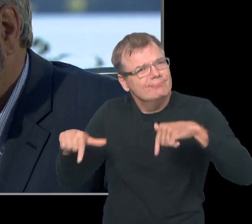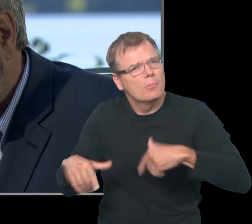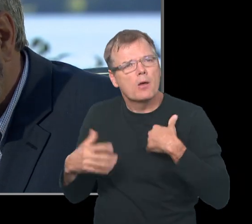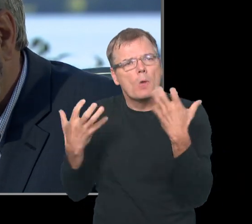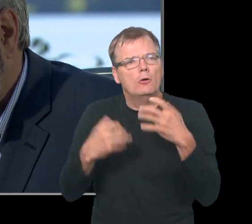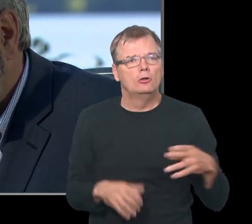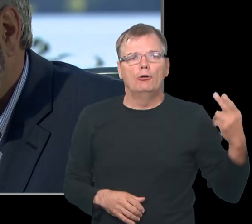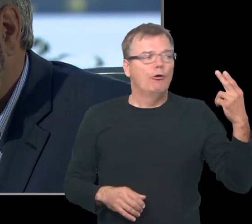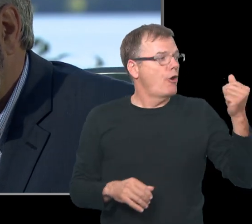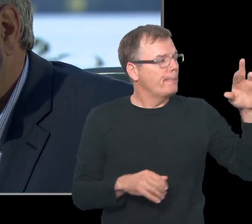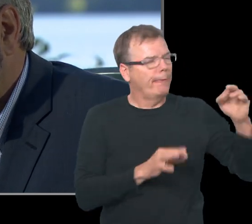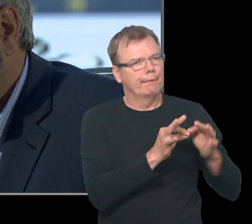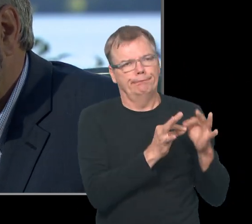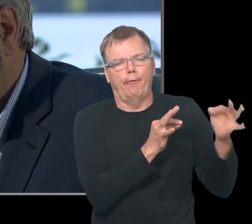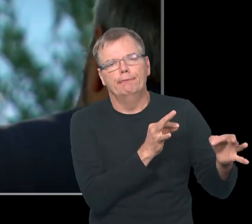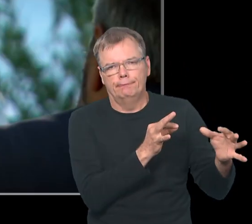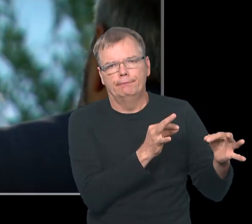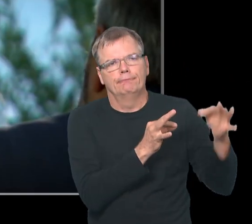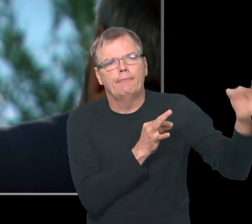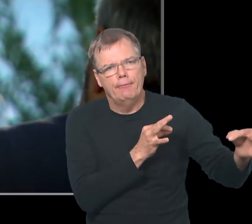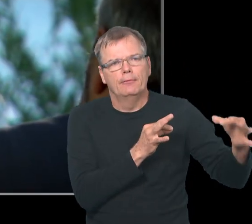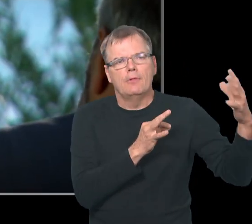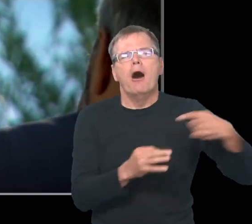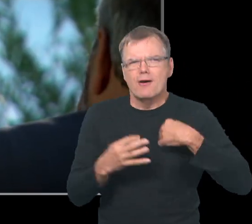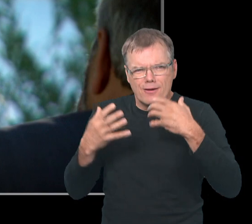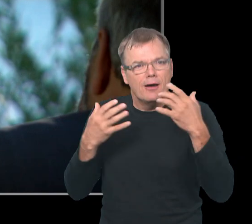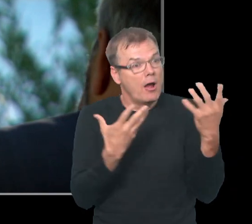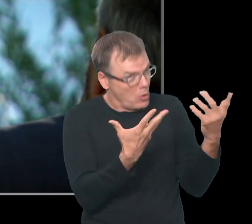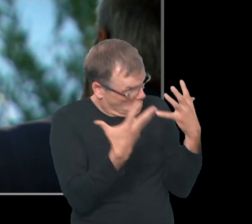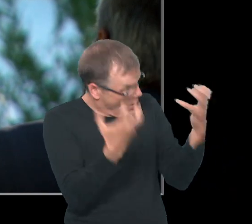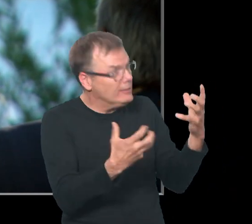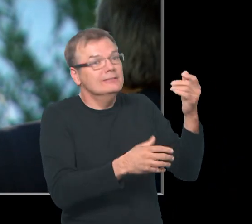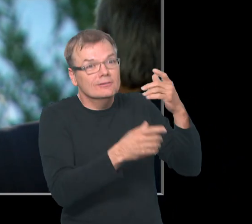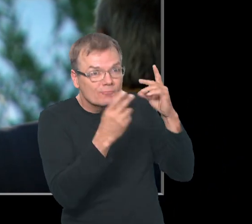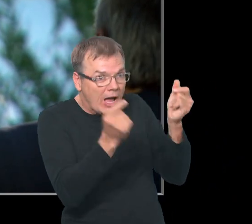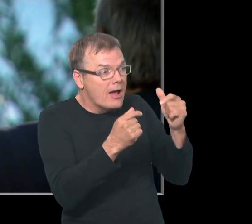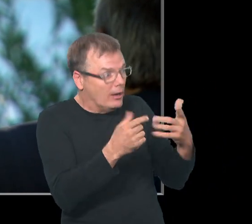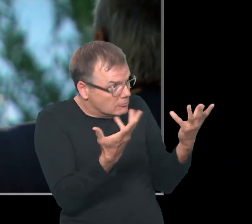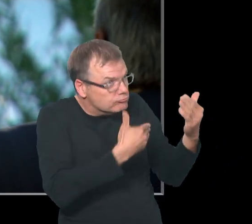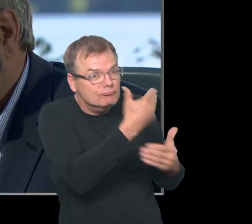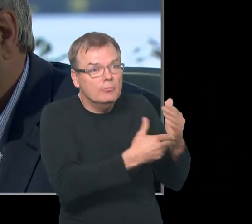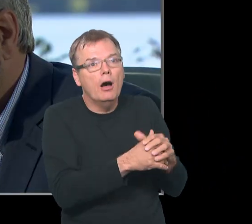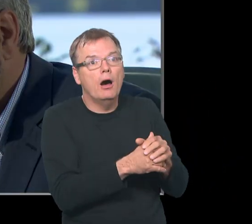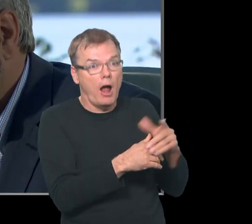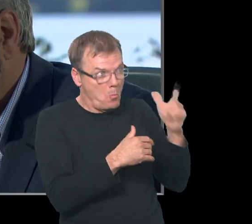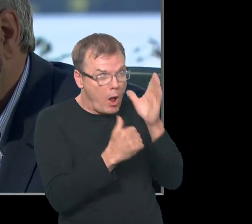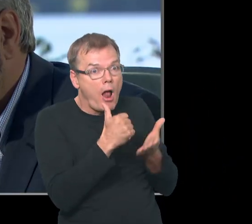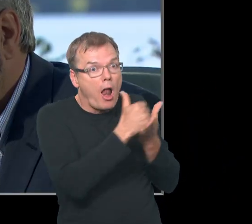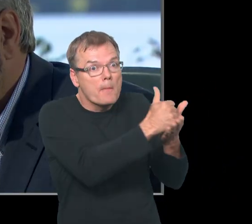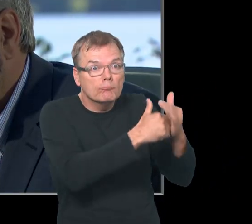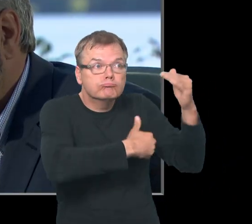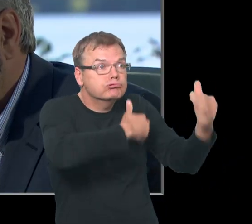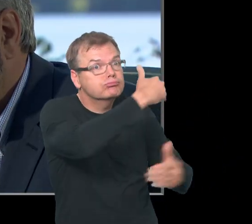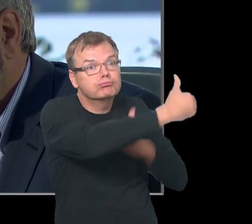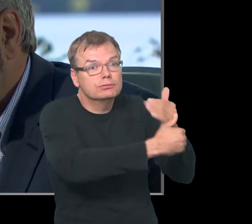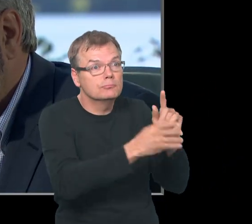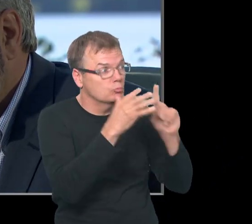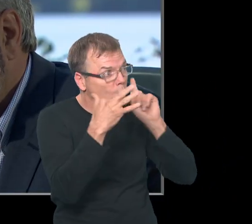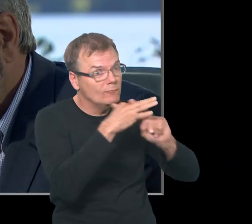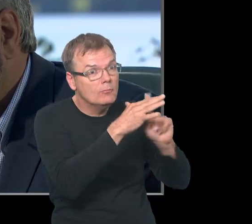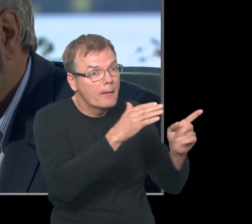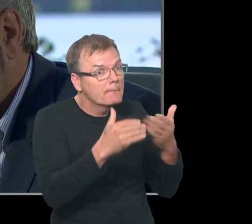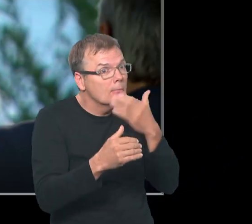right away, but you can count on us to get it done right away. So that would be something we would see right away, yeah. A move in terms of the